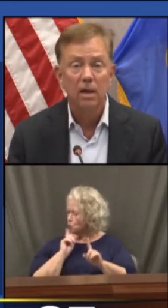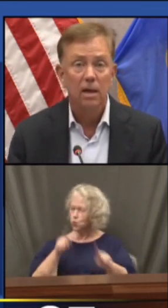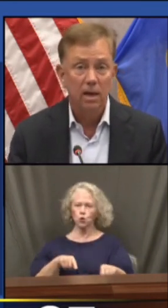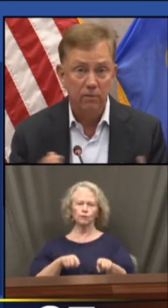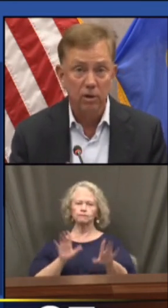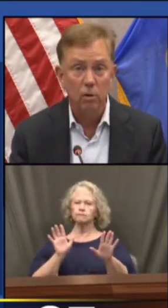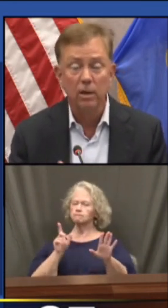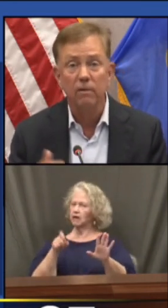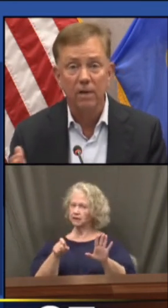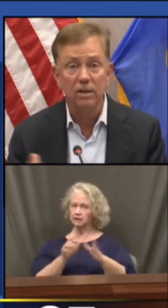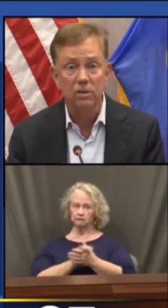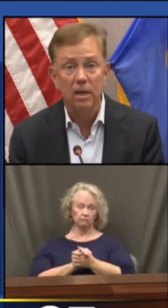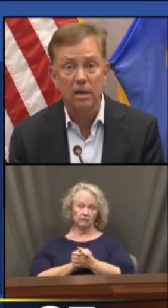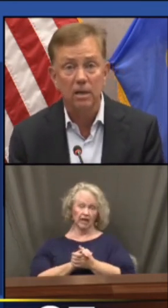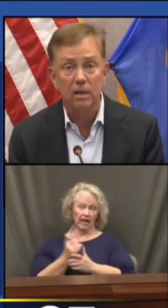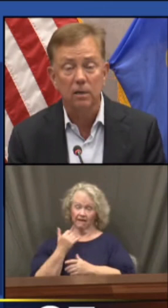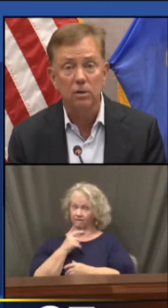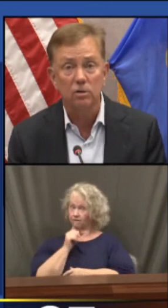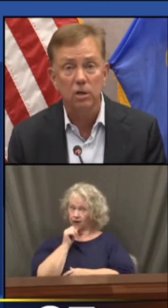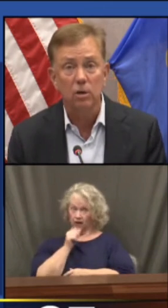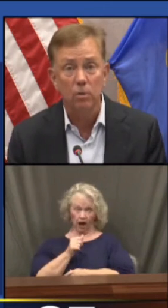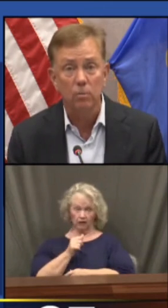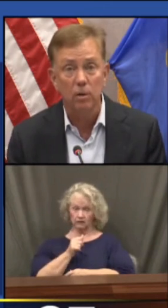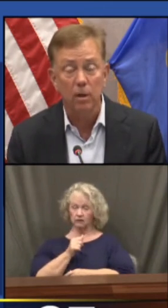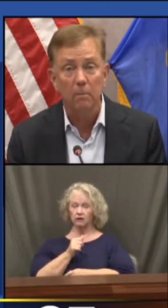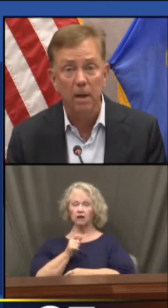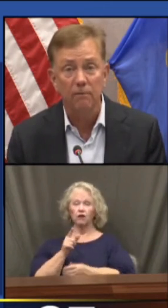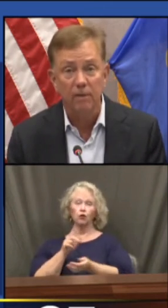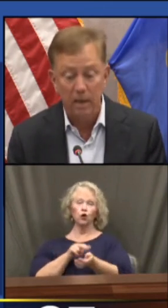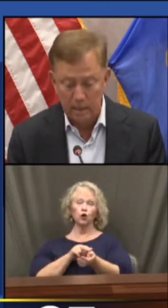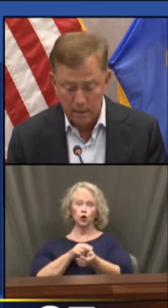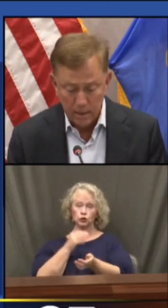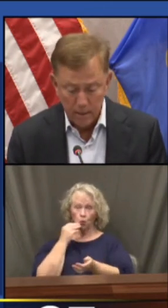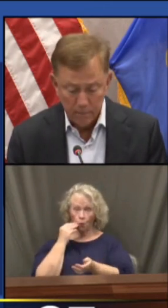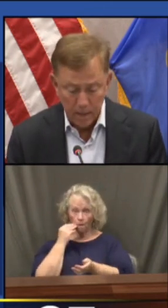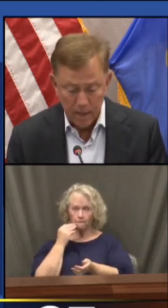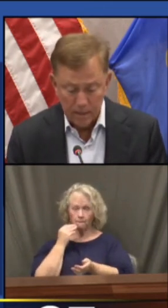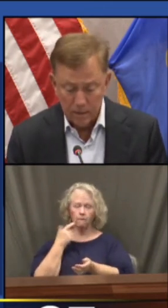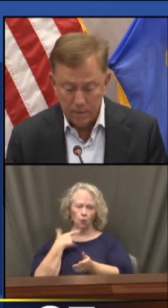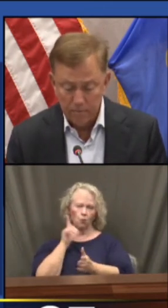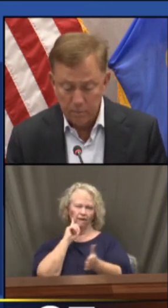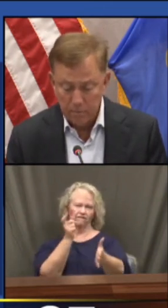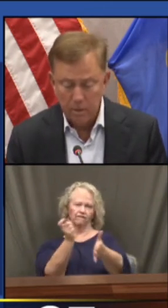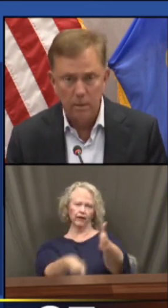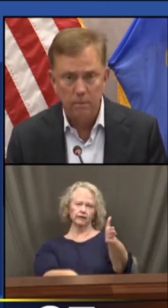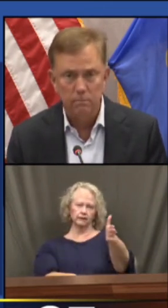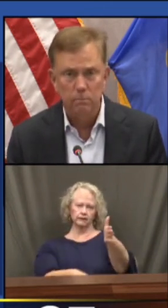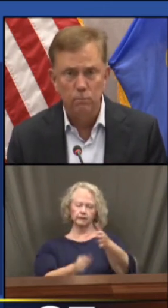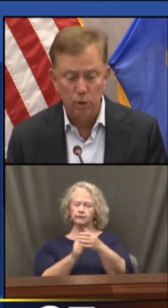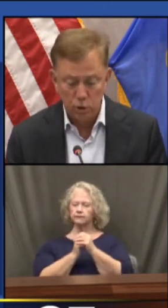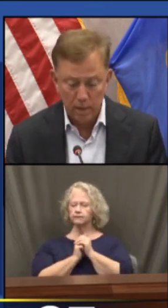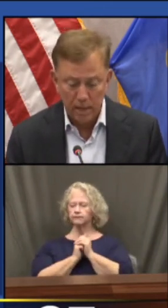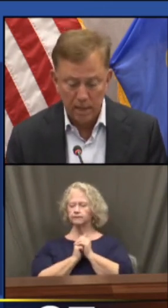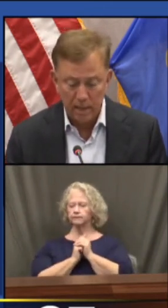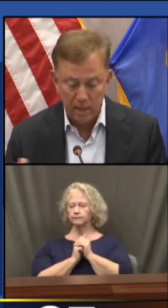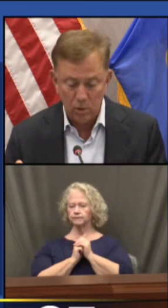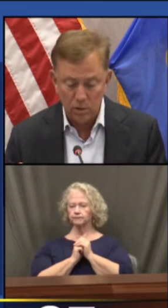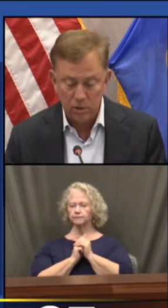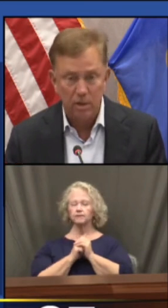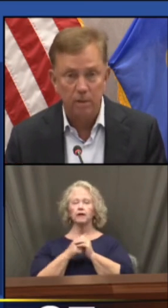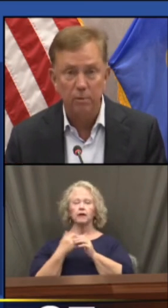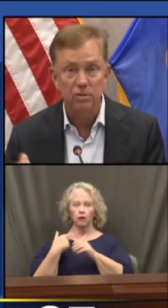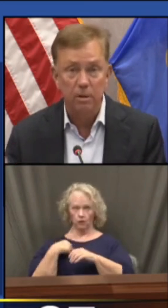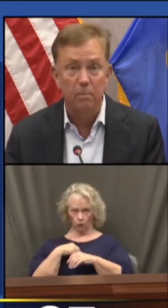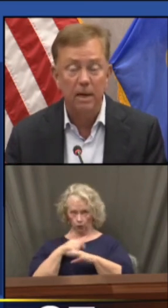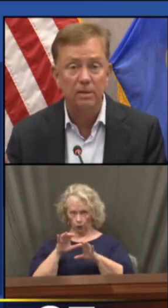obligation. And if you don't get vaccinated, the nursing home will pay a fine. And we're doing that. And I